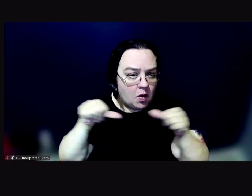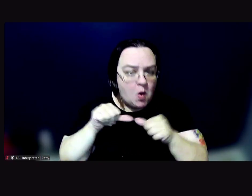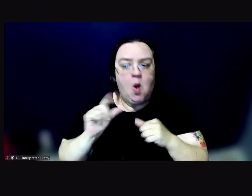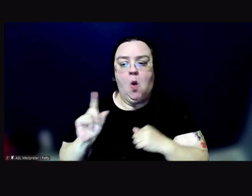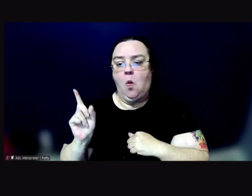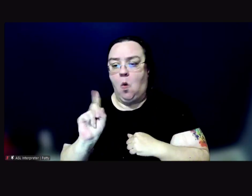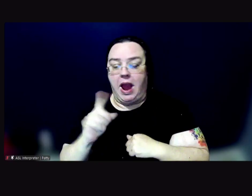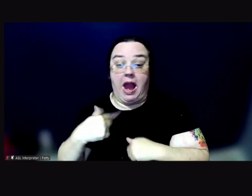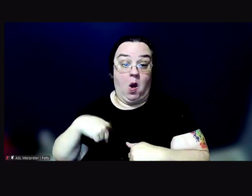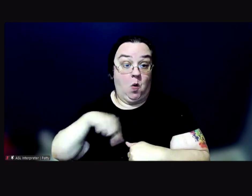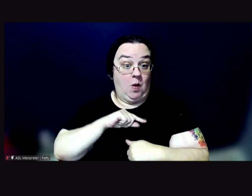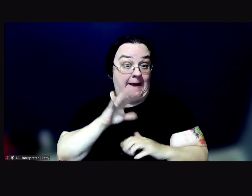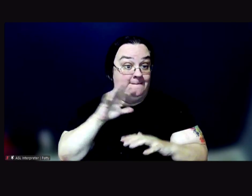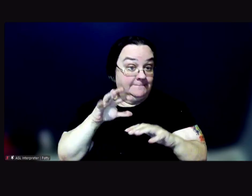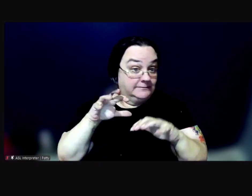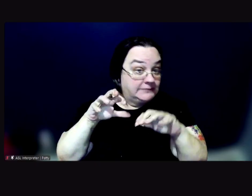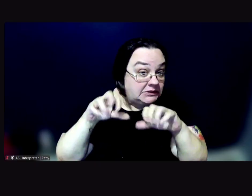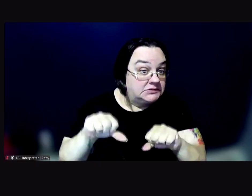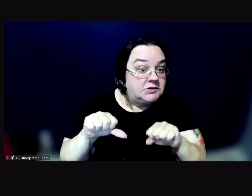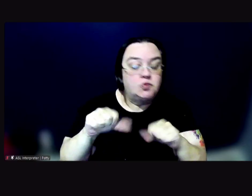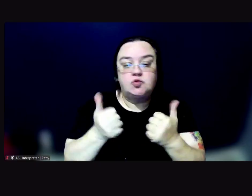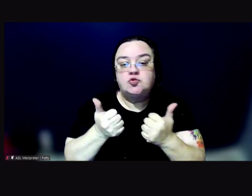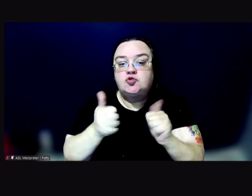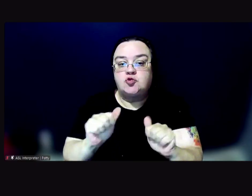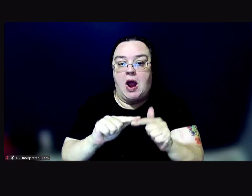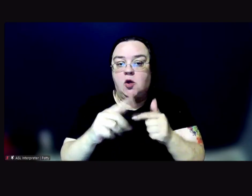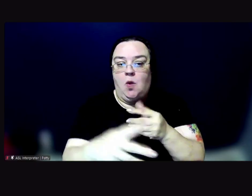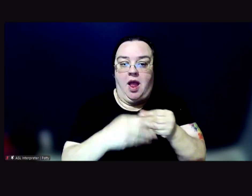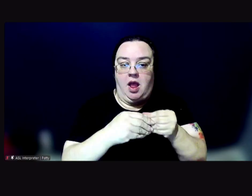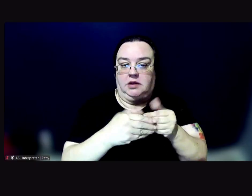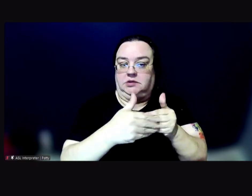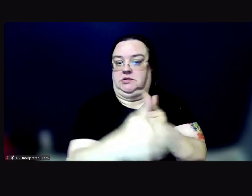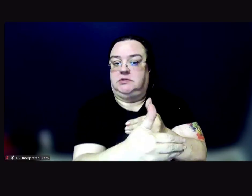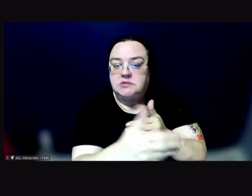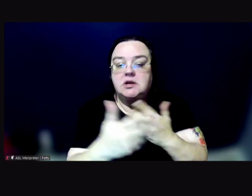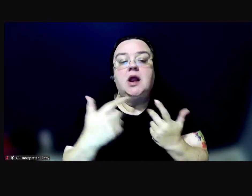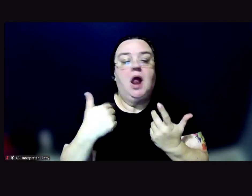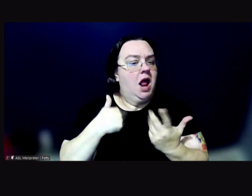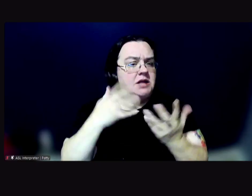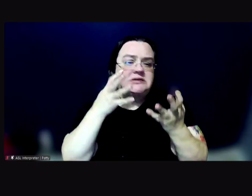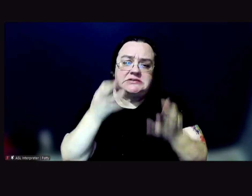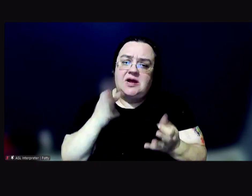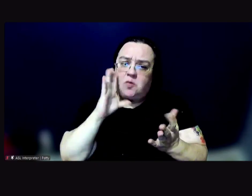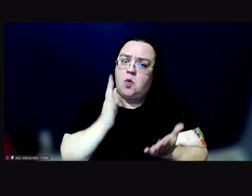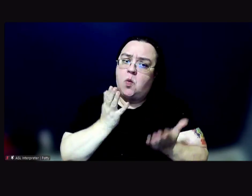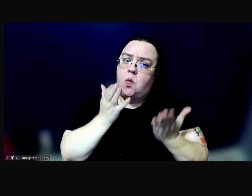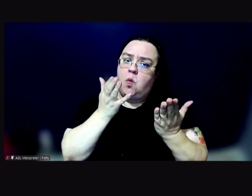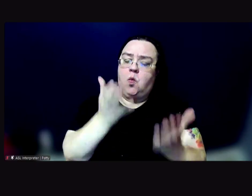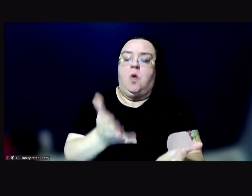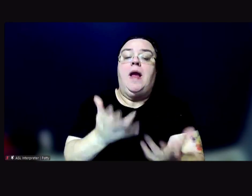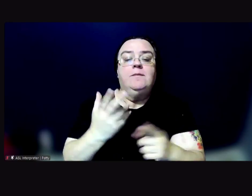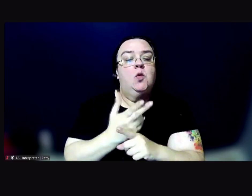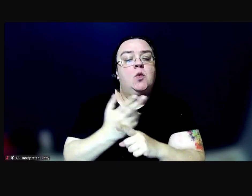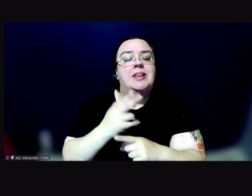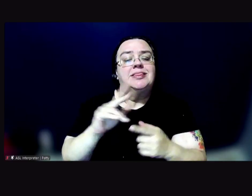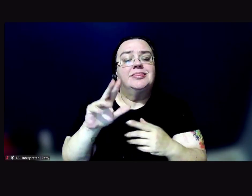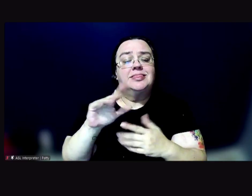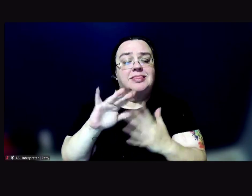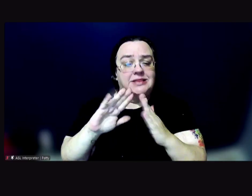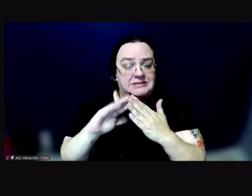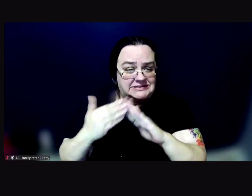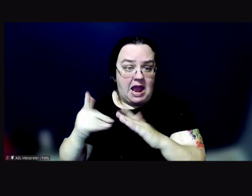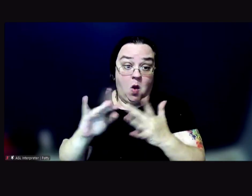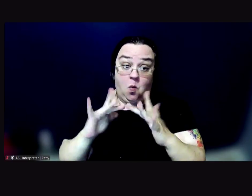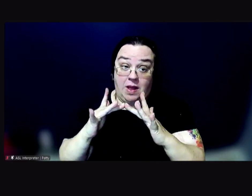could potentially try to annex. So I would definitely recommend you use the town's website because it is